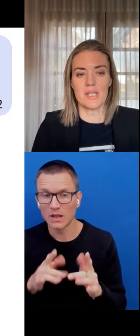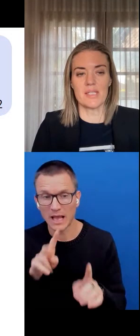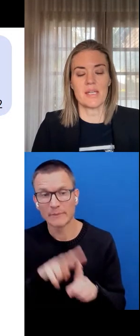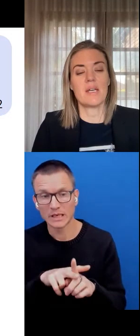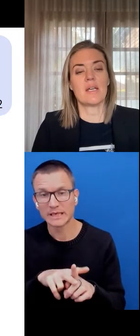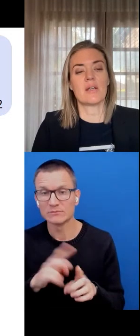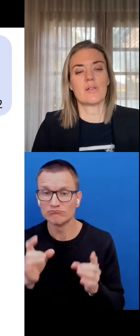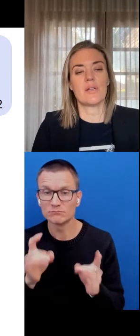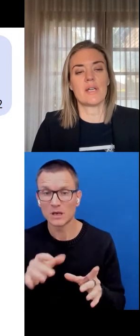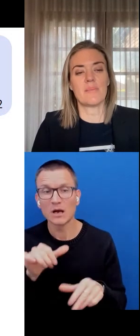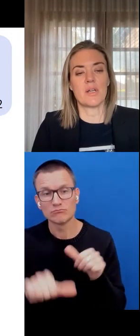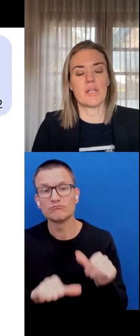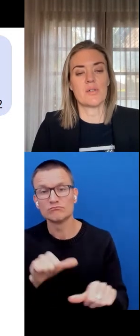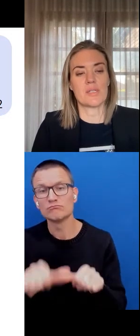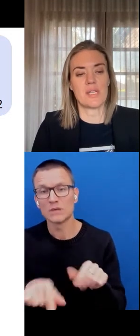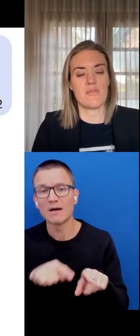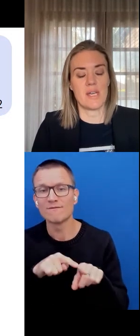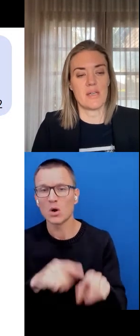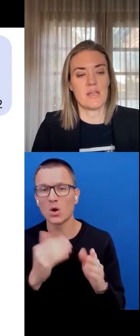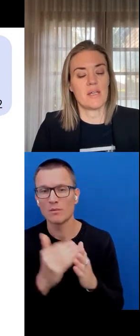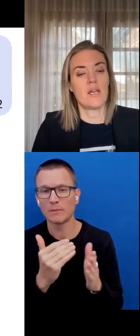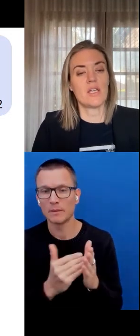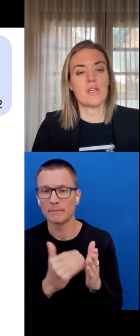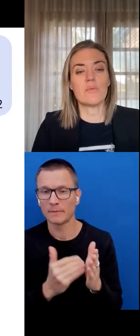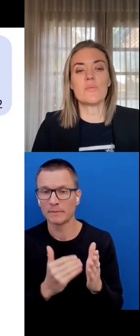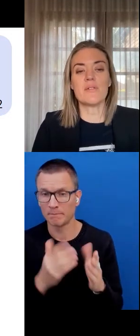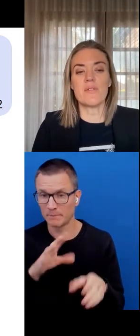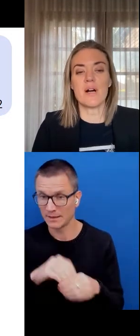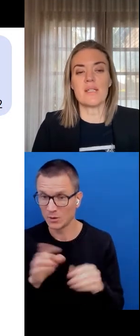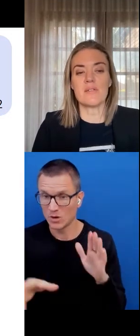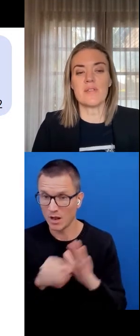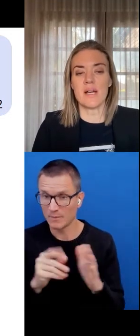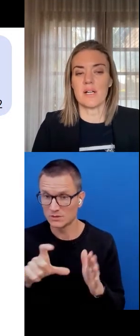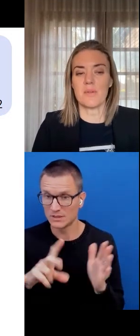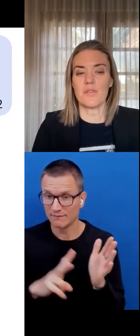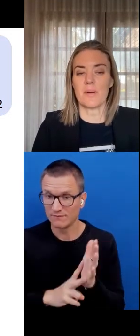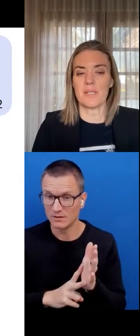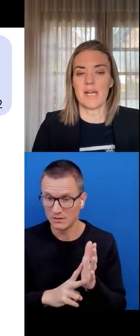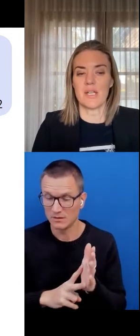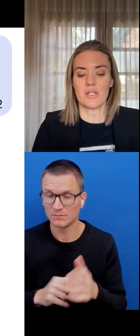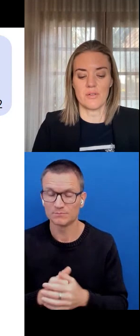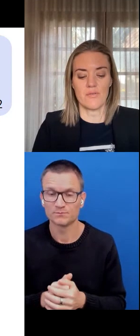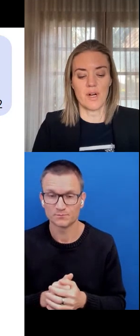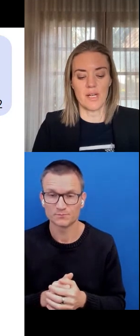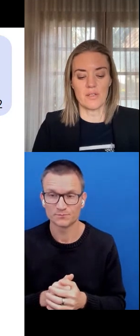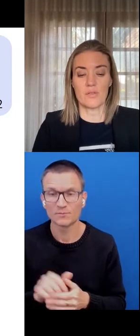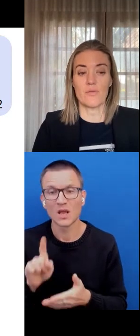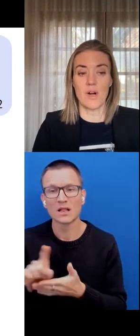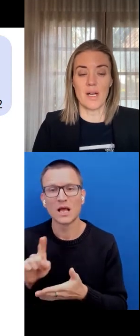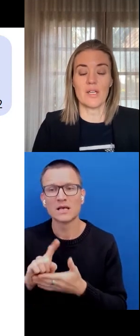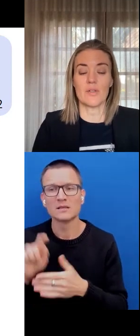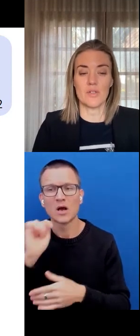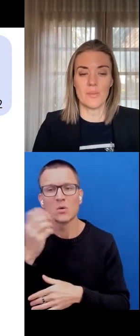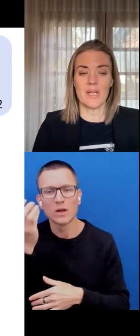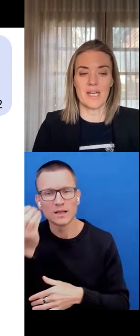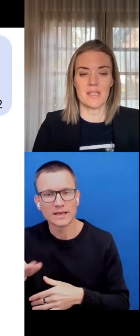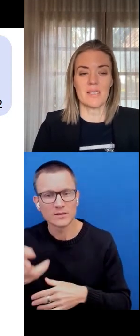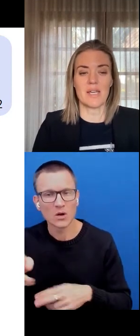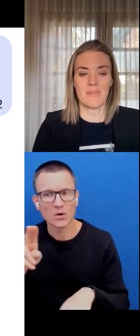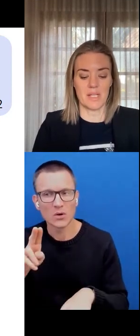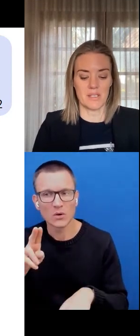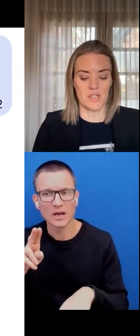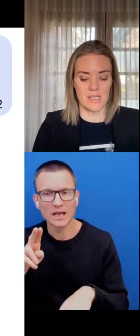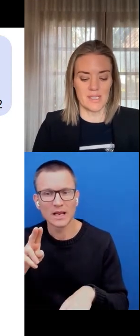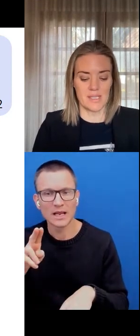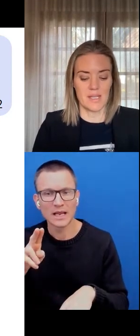application process, including uploading your CV. You will be advised of the outcome of your application via your